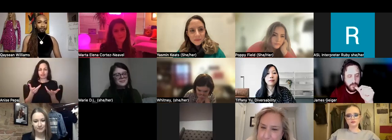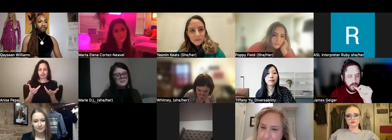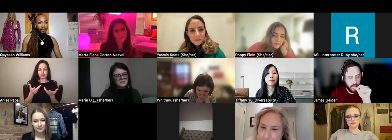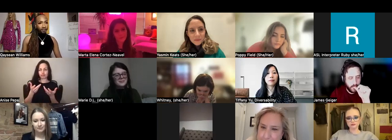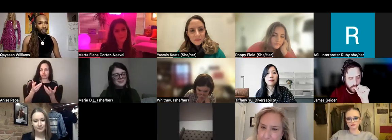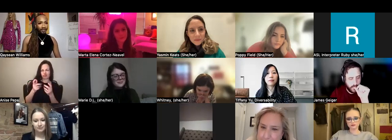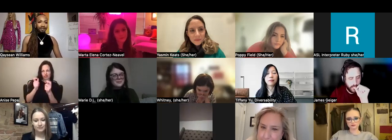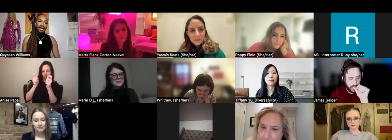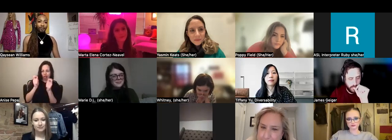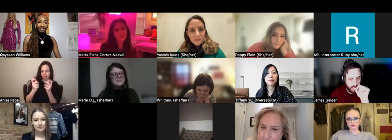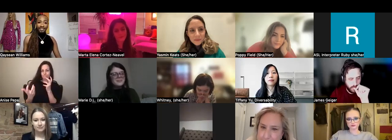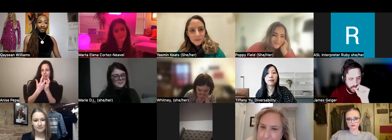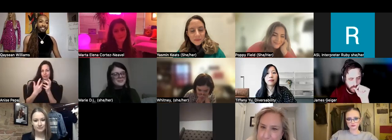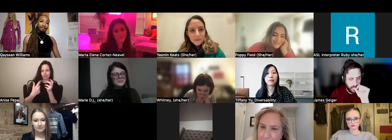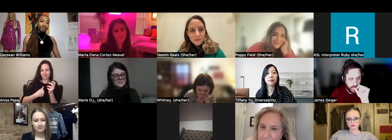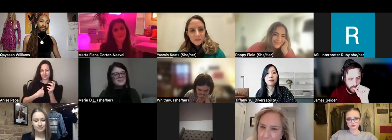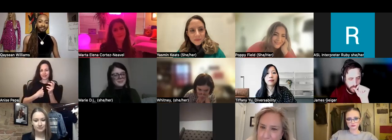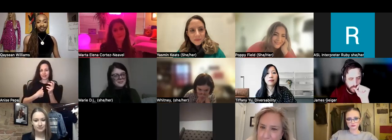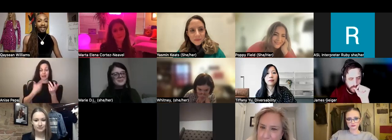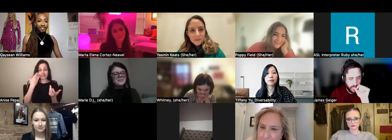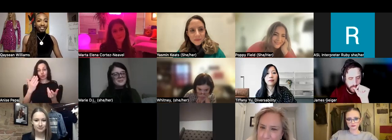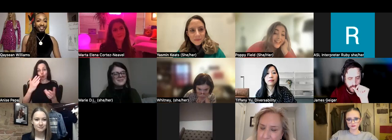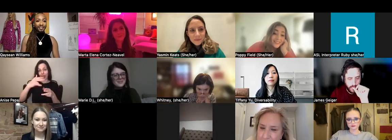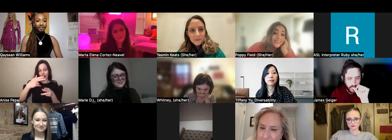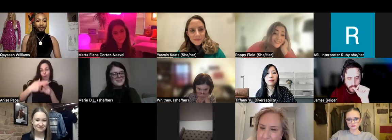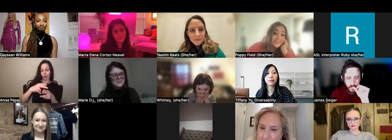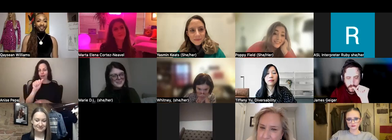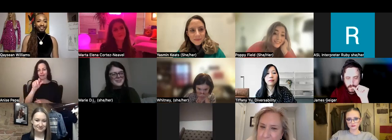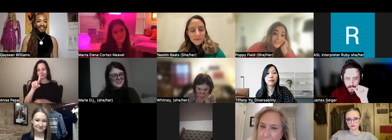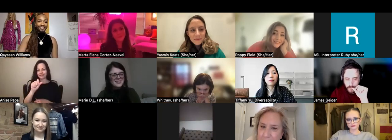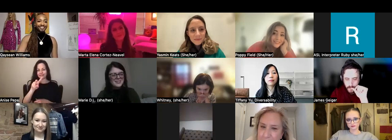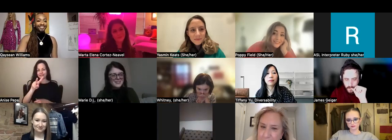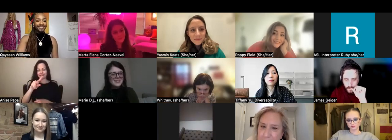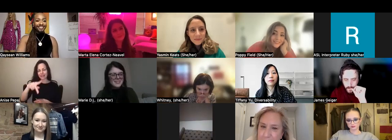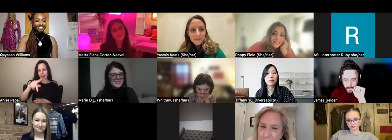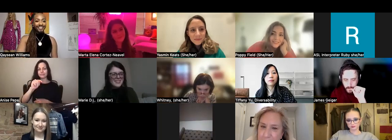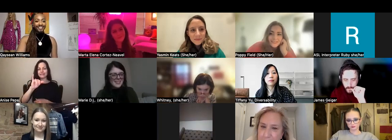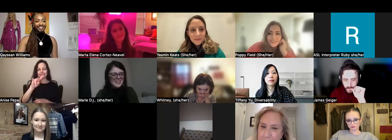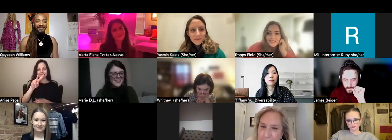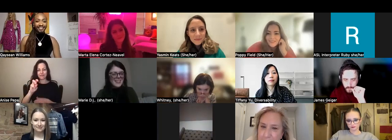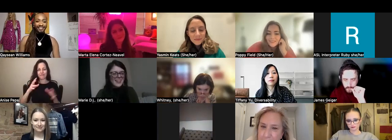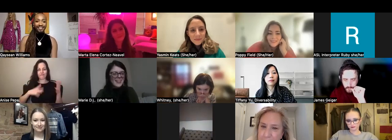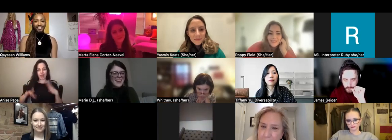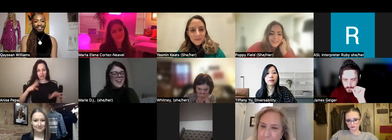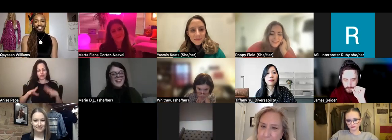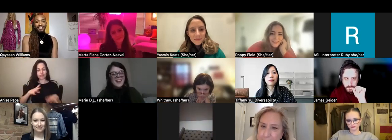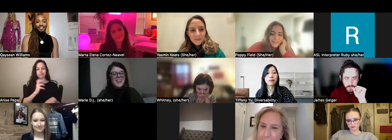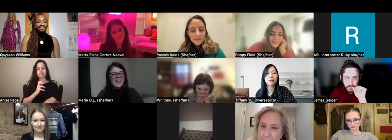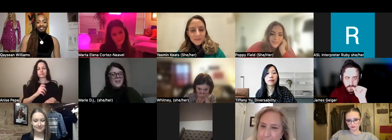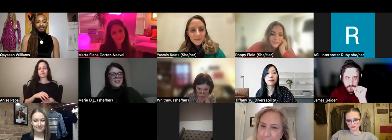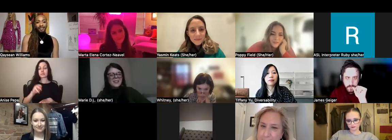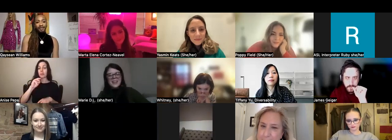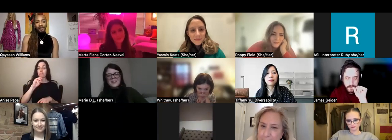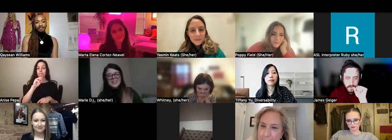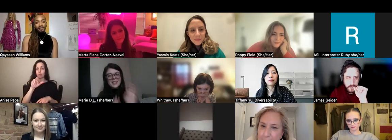remix them to fit me, not knowing that that was adaptive fashion in a sense. So yeah. I love it. And we're